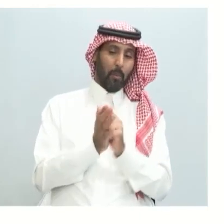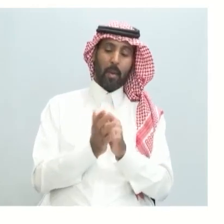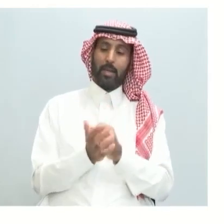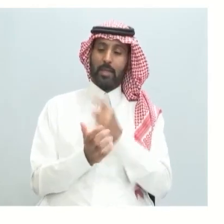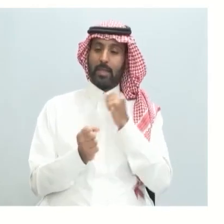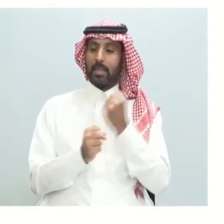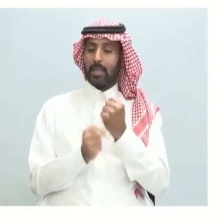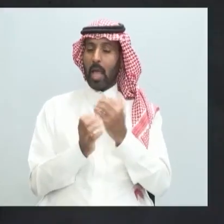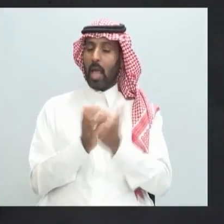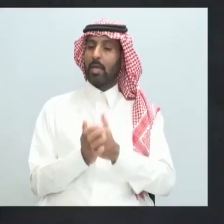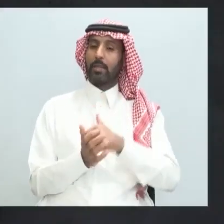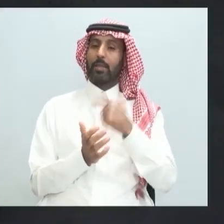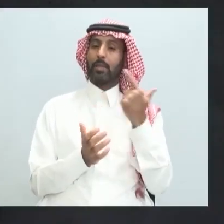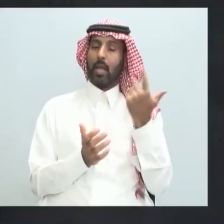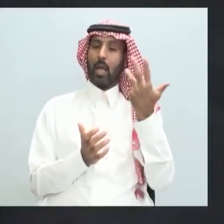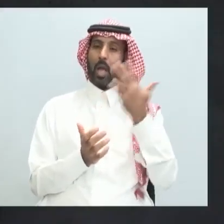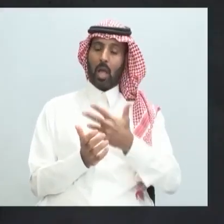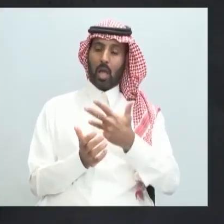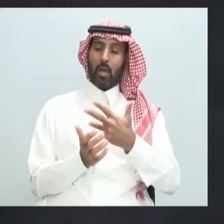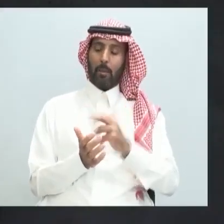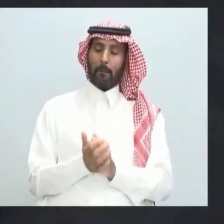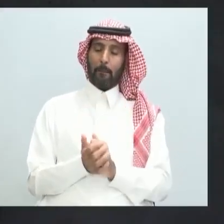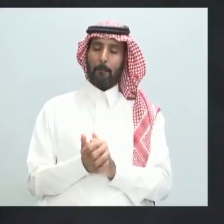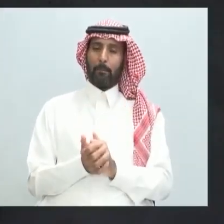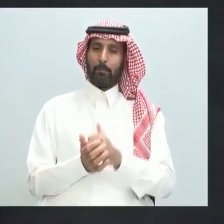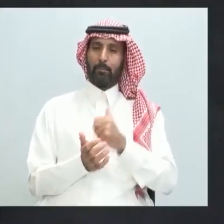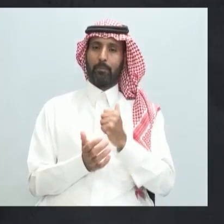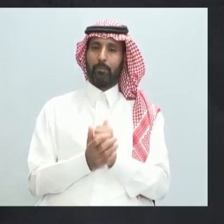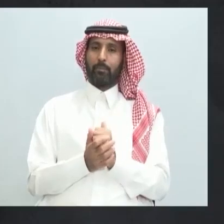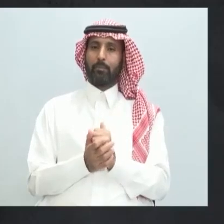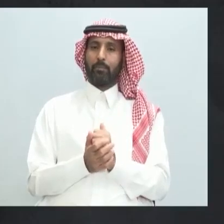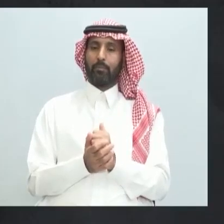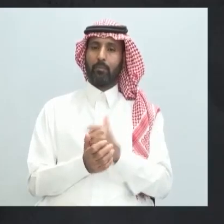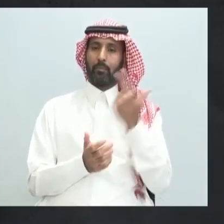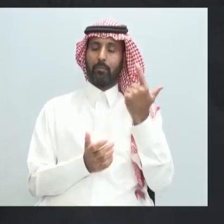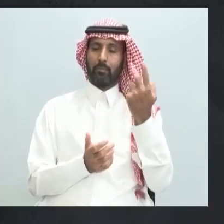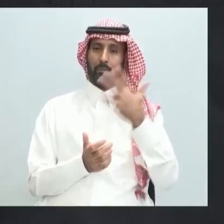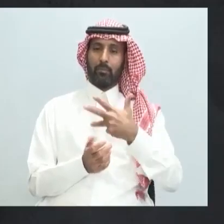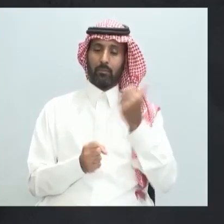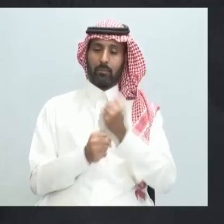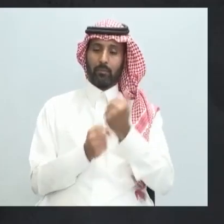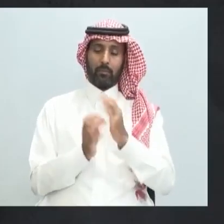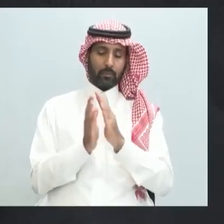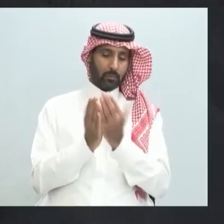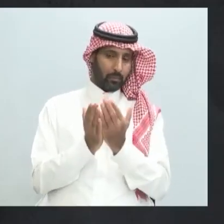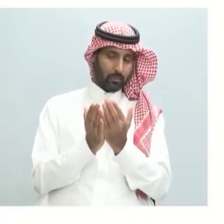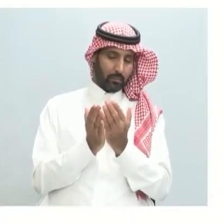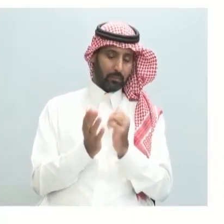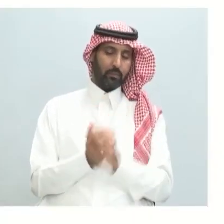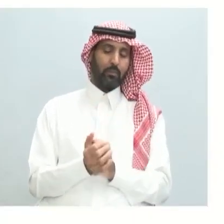page 97. Open your books on page 97, the workbook, of course. Let's take here